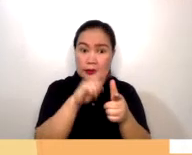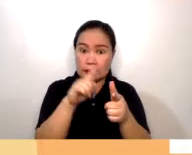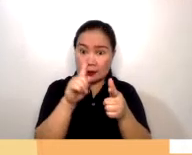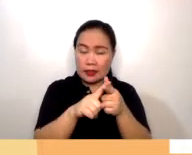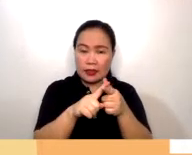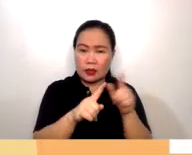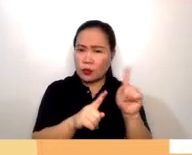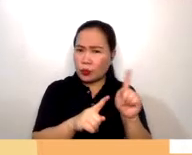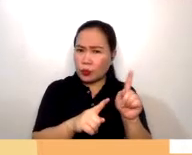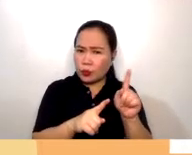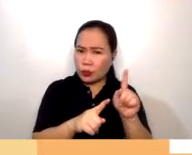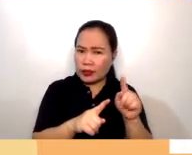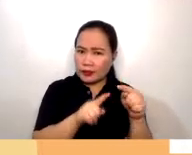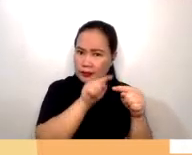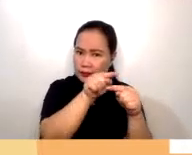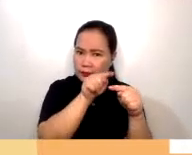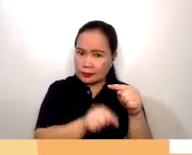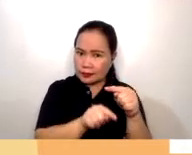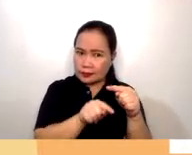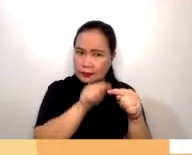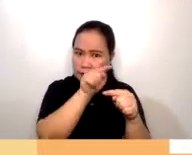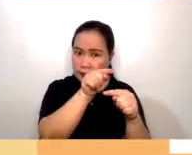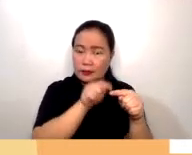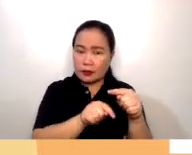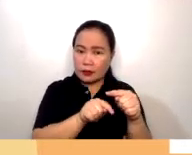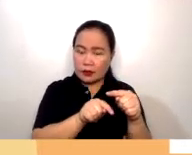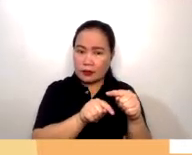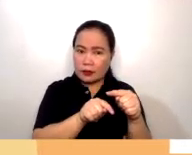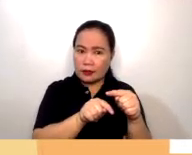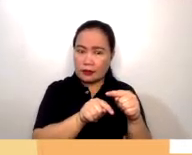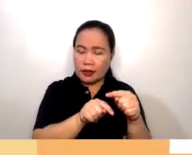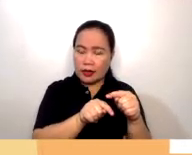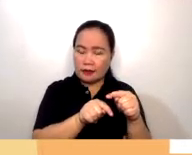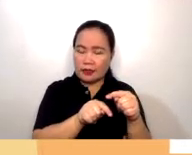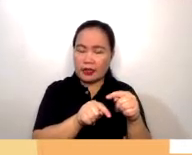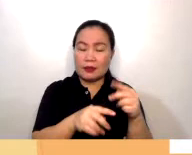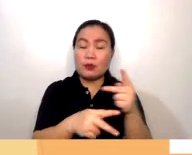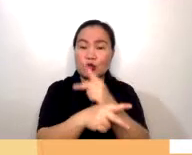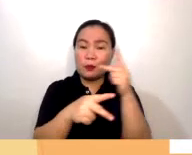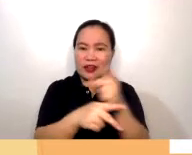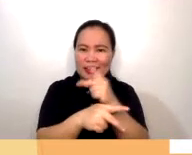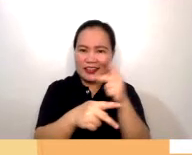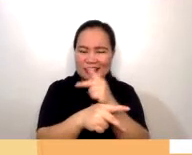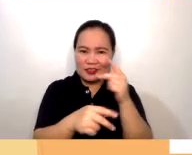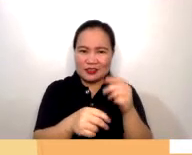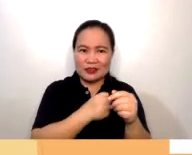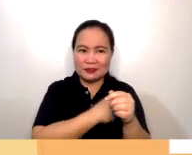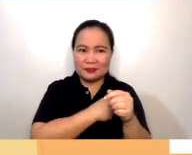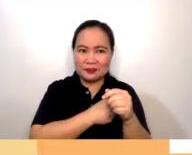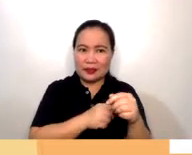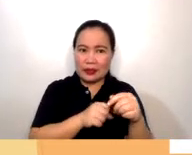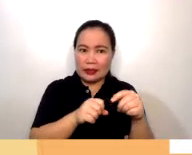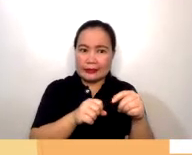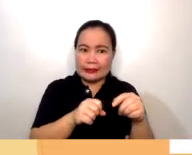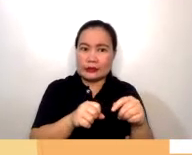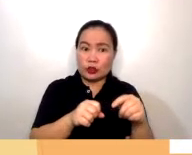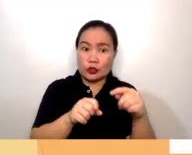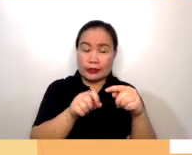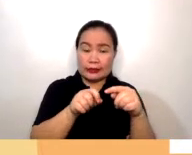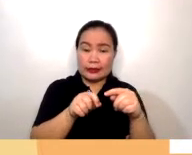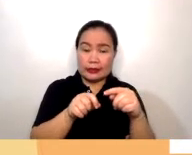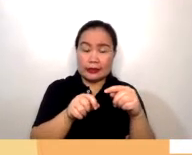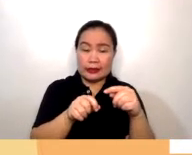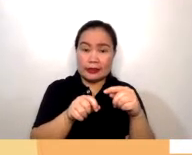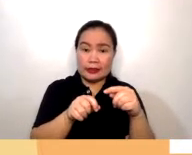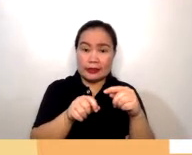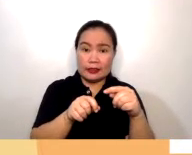And then, so ano ang i-multiply natin? So the equation will be multiplied by